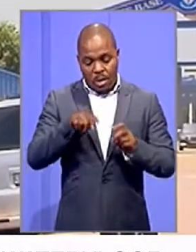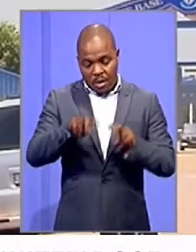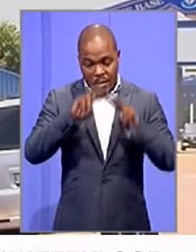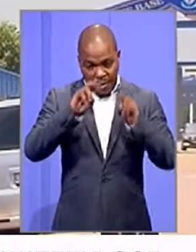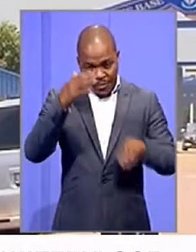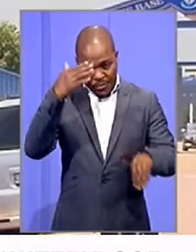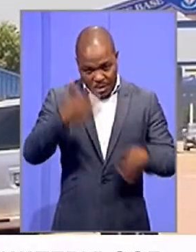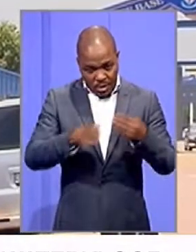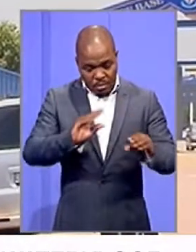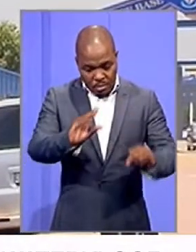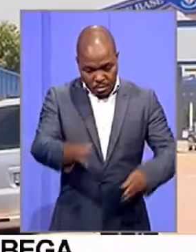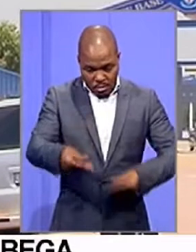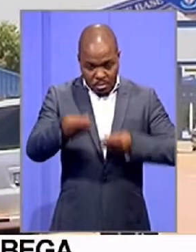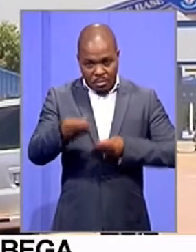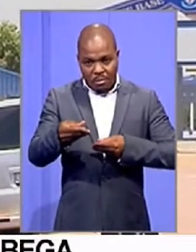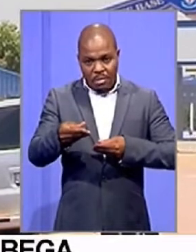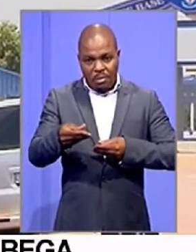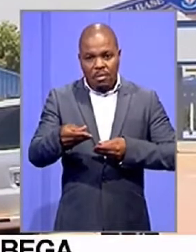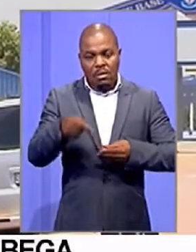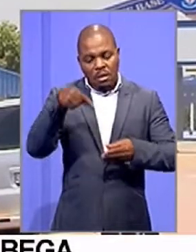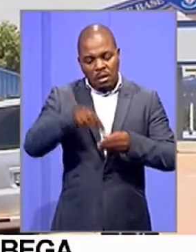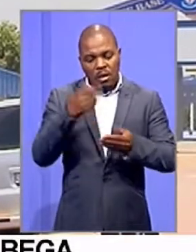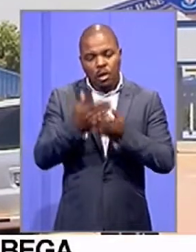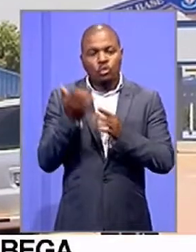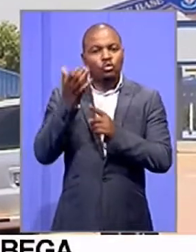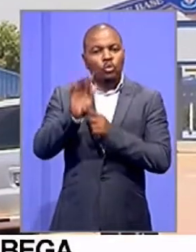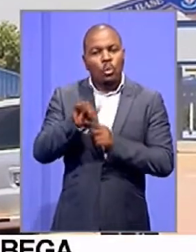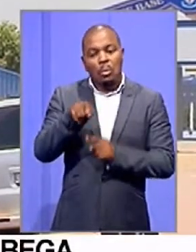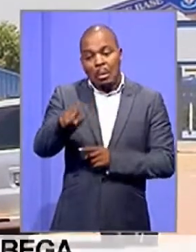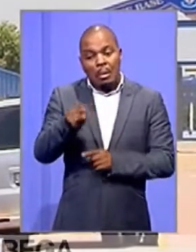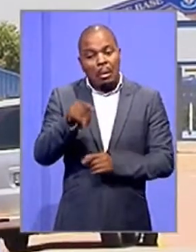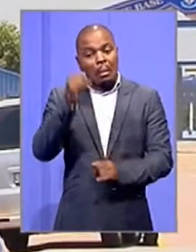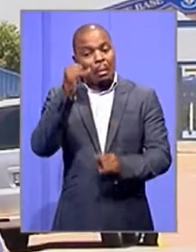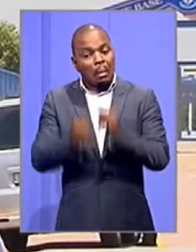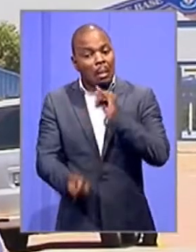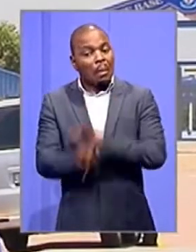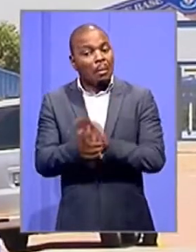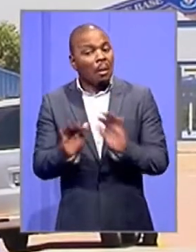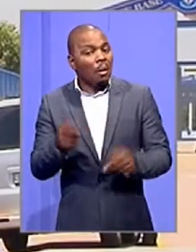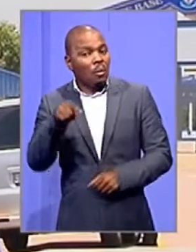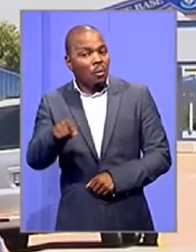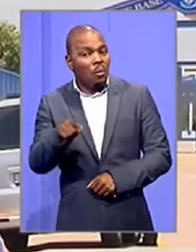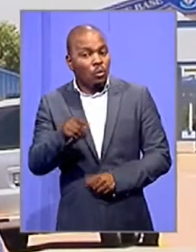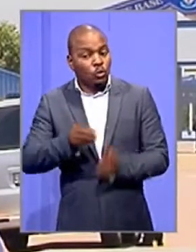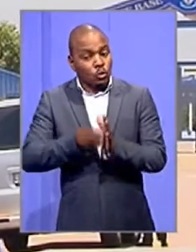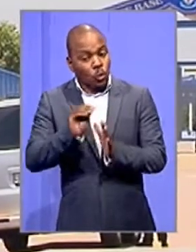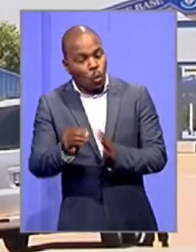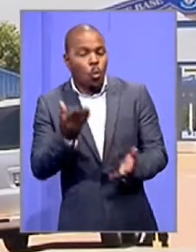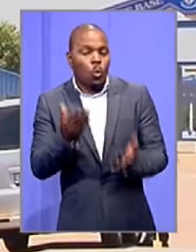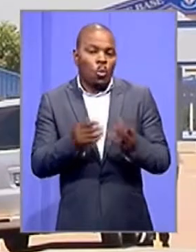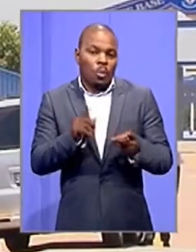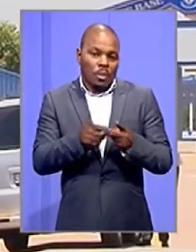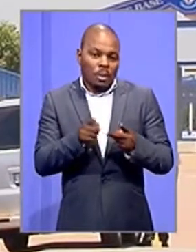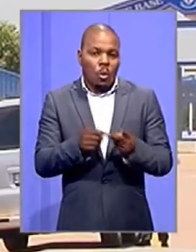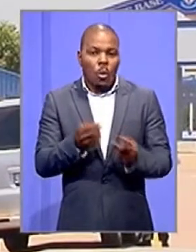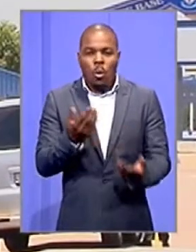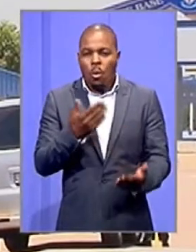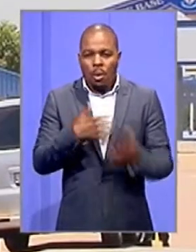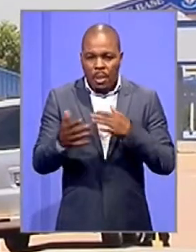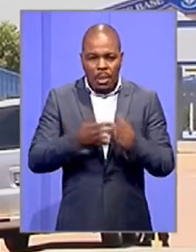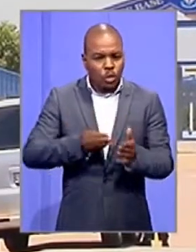Once concluded, once we've received it, that will point us at whether there was foul play or not. That will indicate whether there's any activity